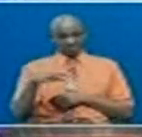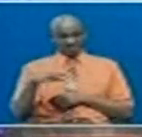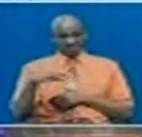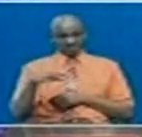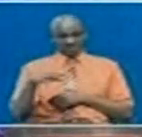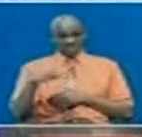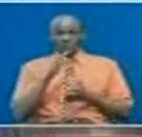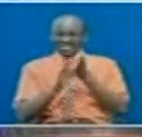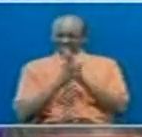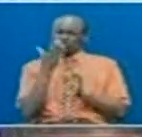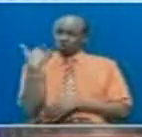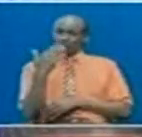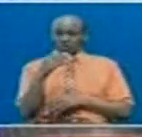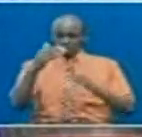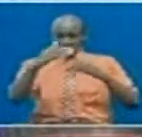without proper documentation,